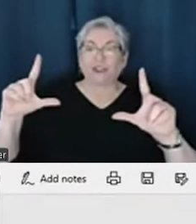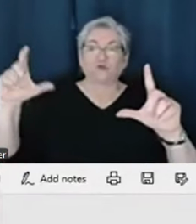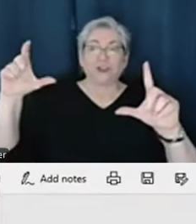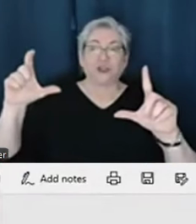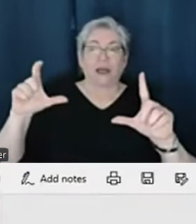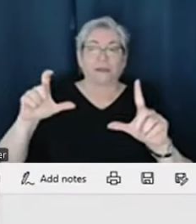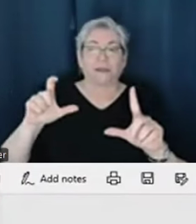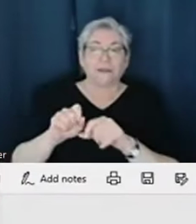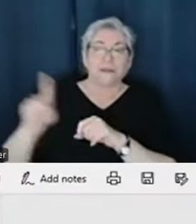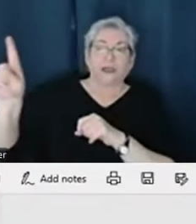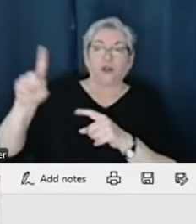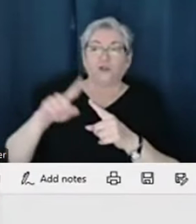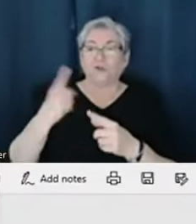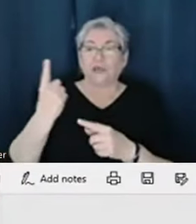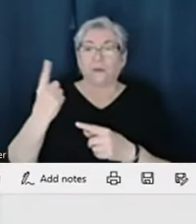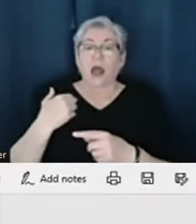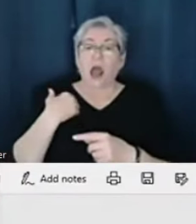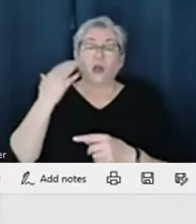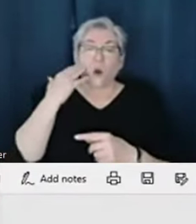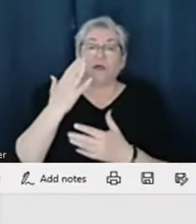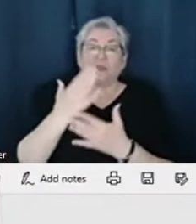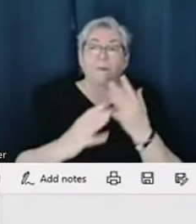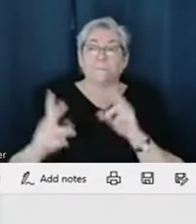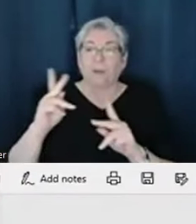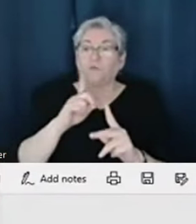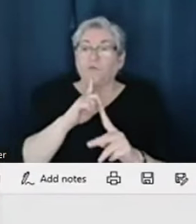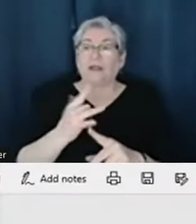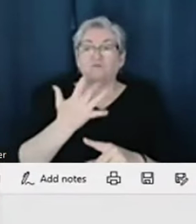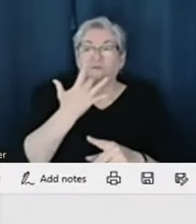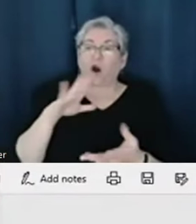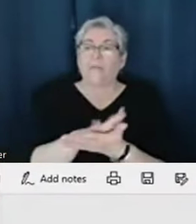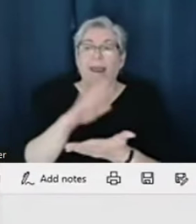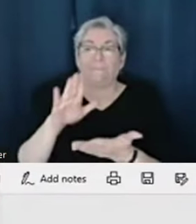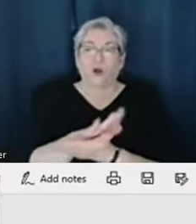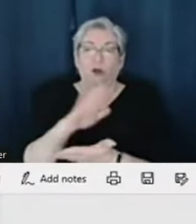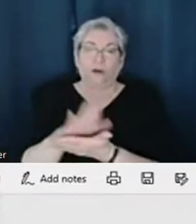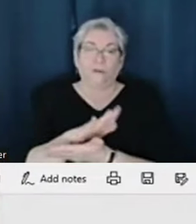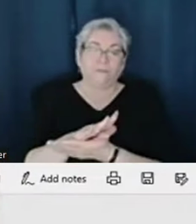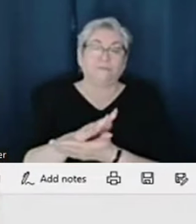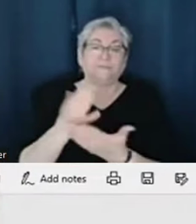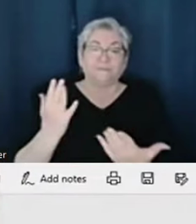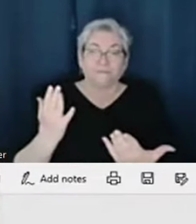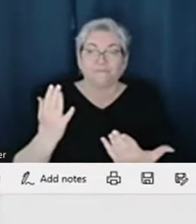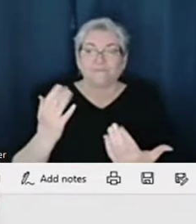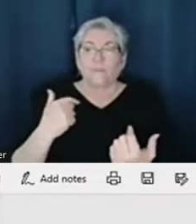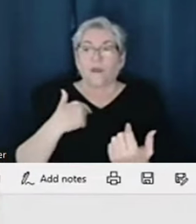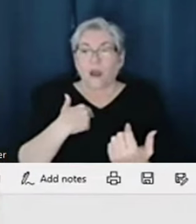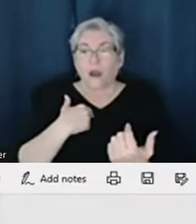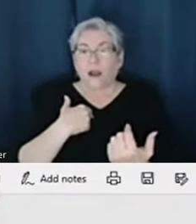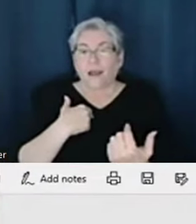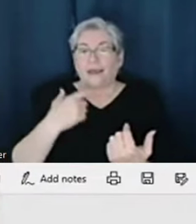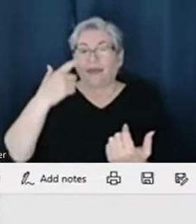know that there are people that really prefer paper, and I think that that's